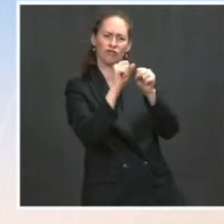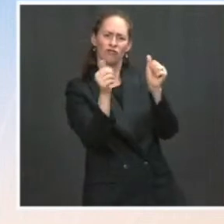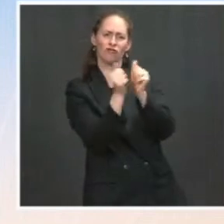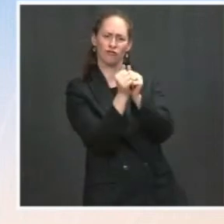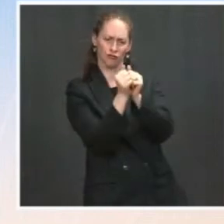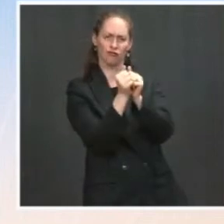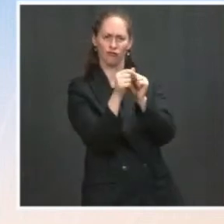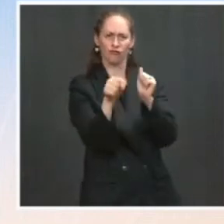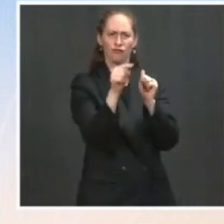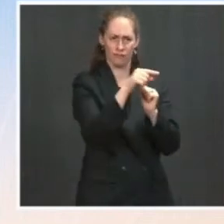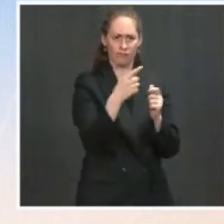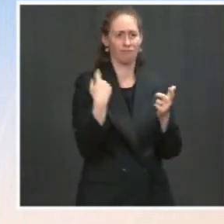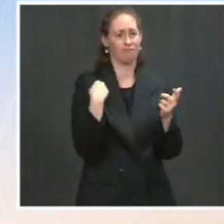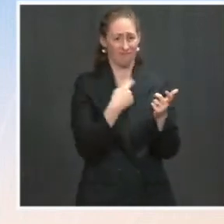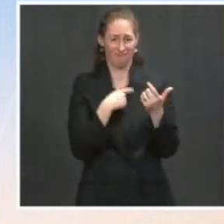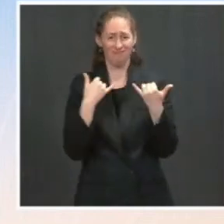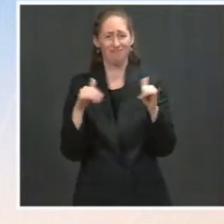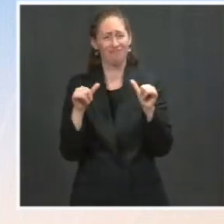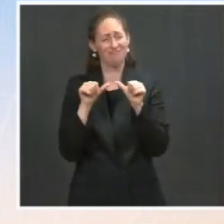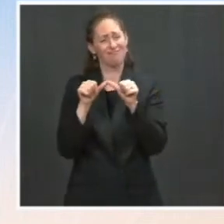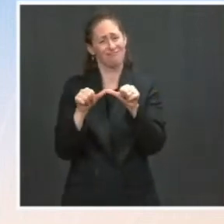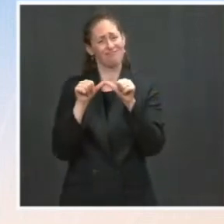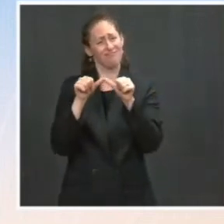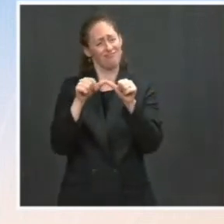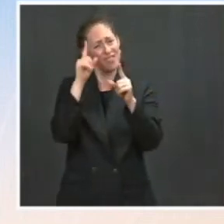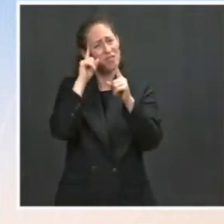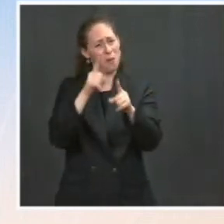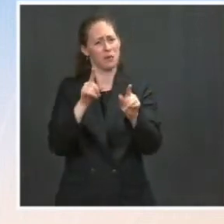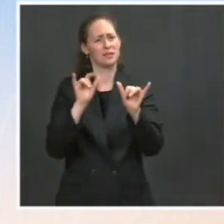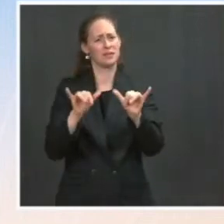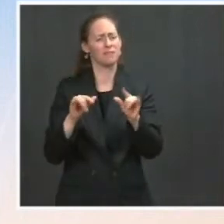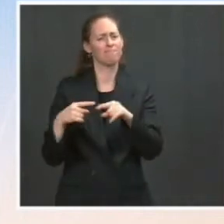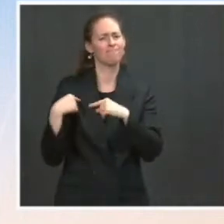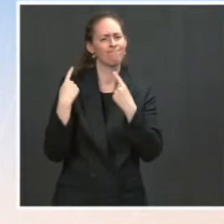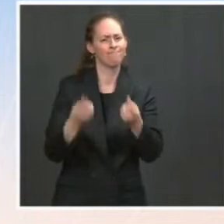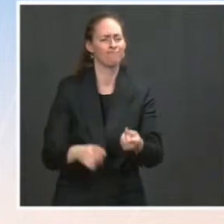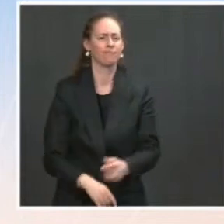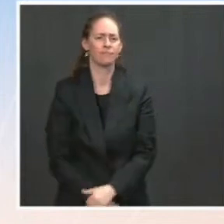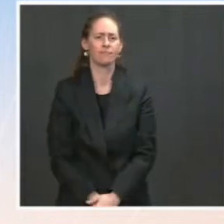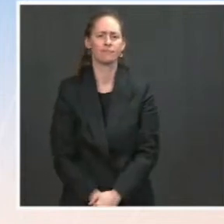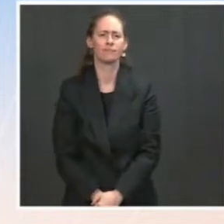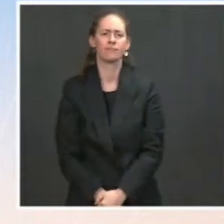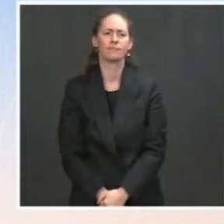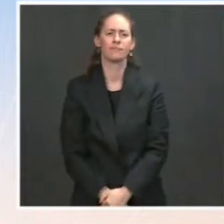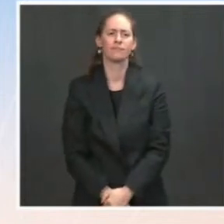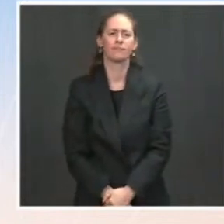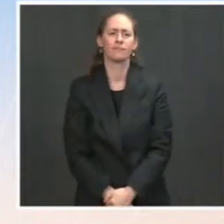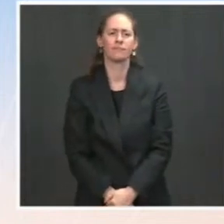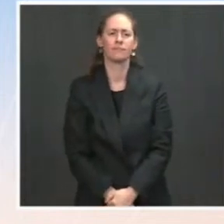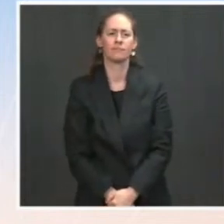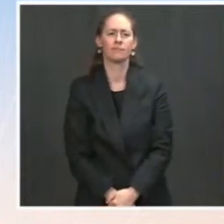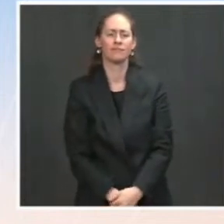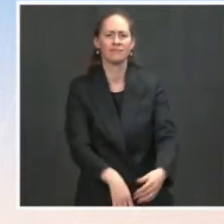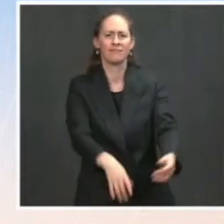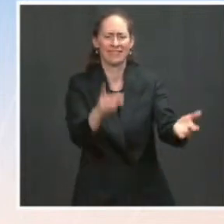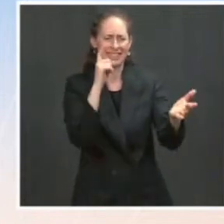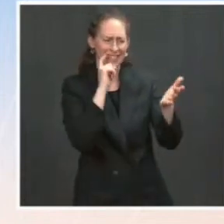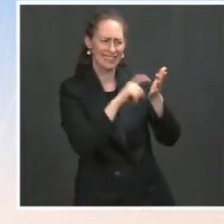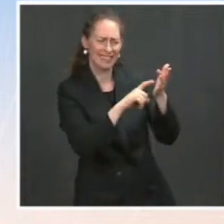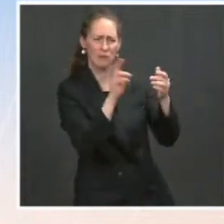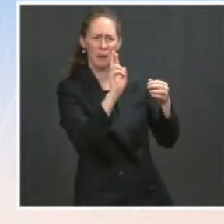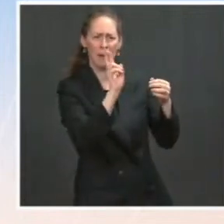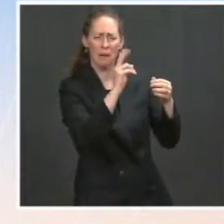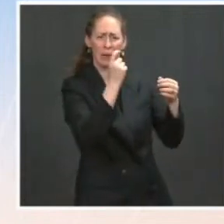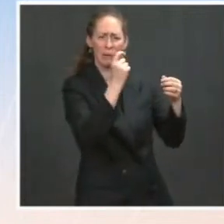the family excitement that's happening on the other side of the aisle. We are continuing to work with Republicans on a range of